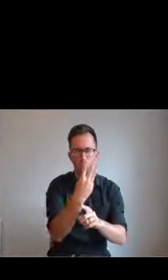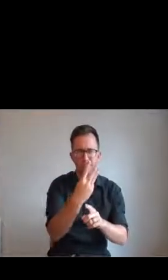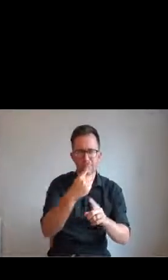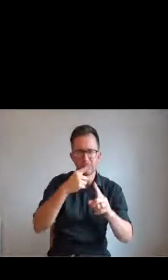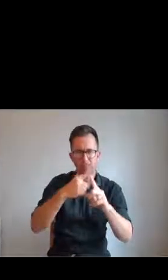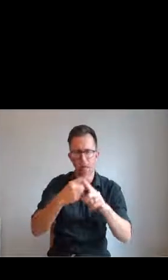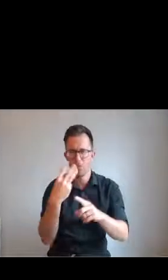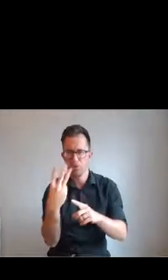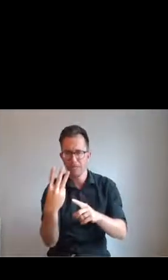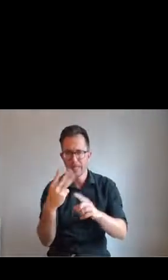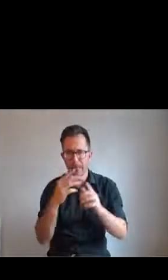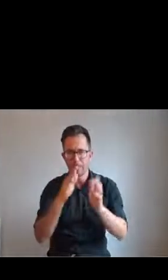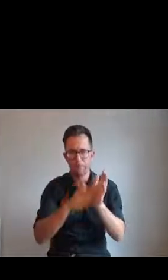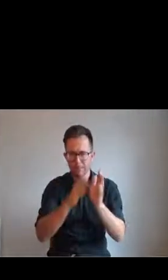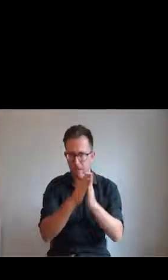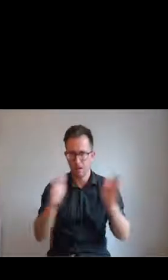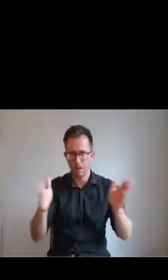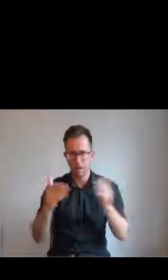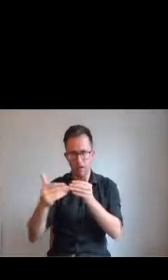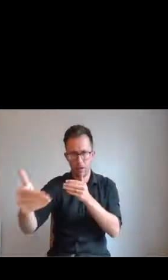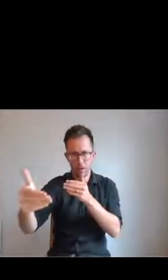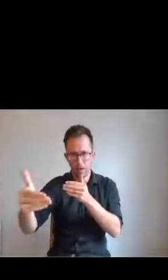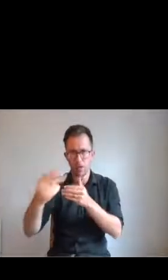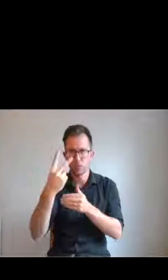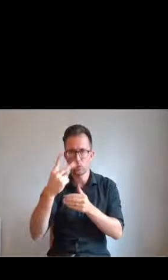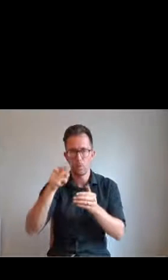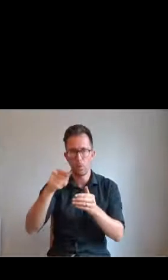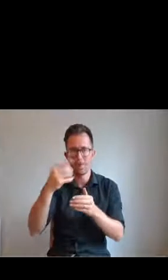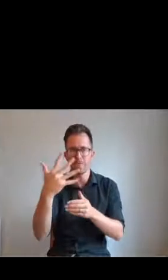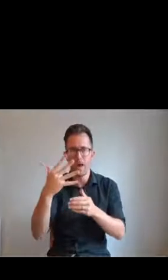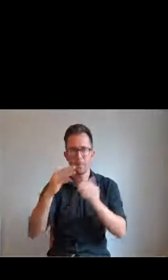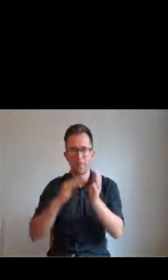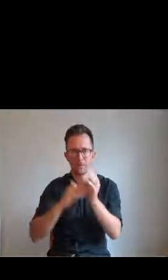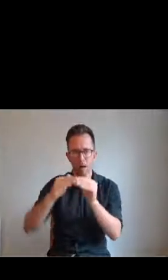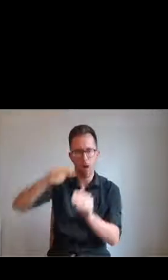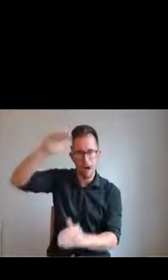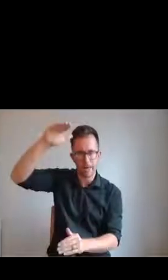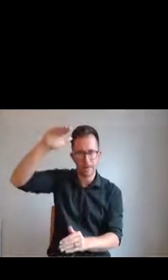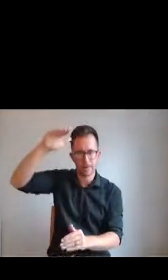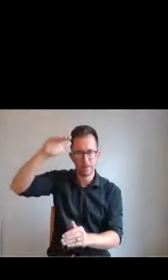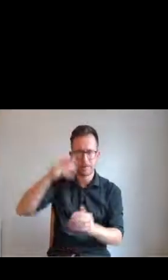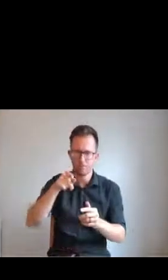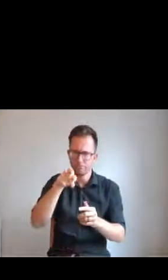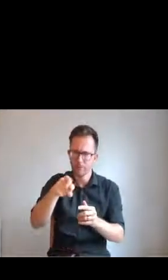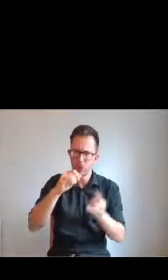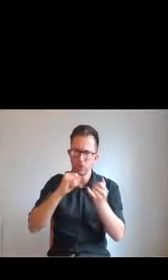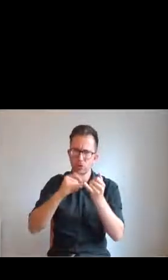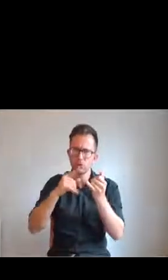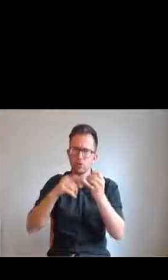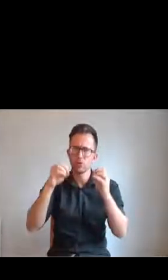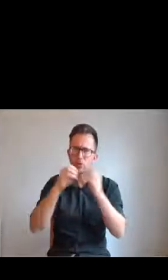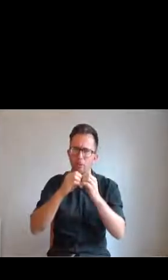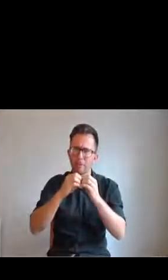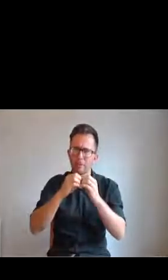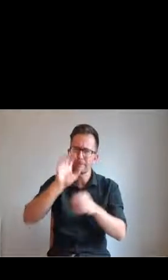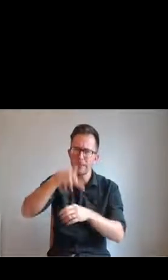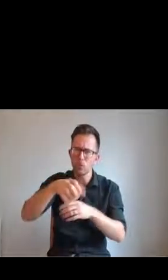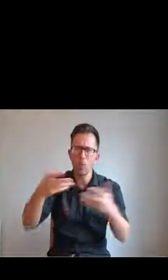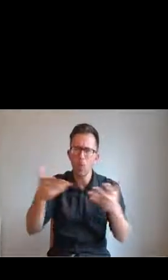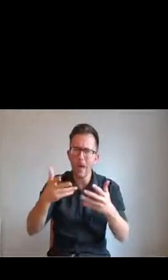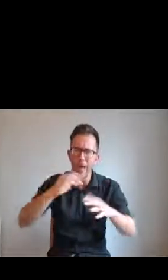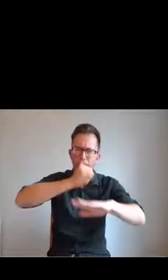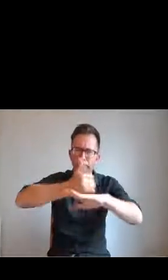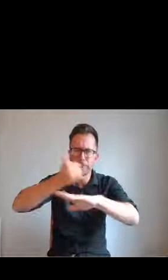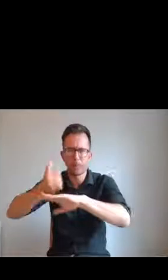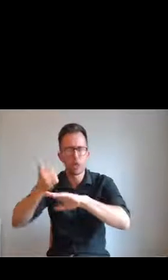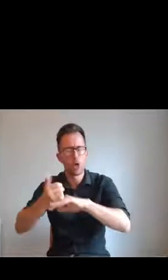around 2.5 meters in height. The number and location of these substations will be confirmed following further design work